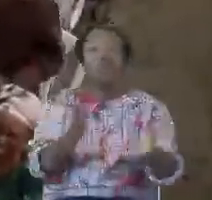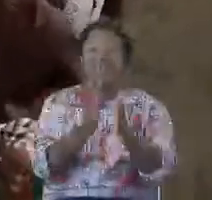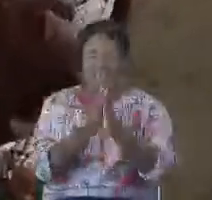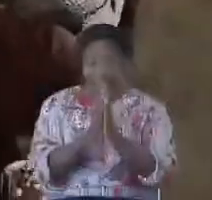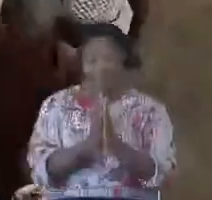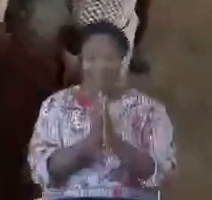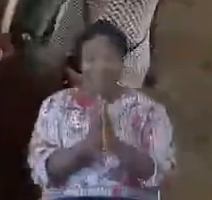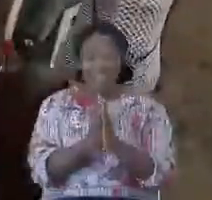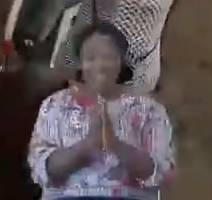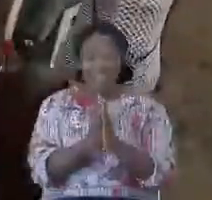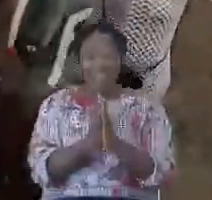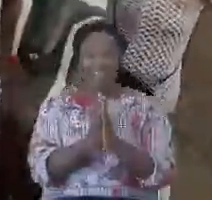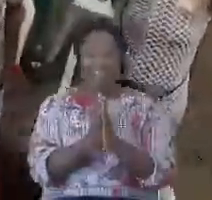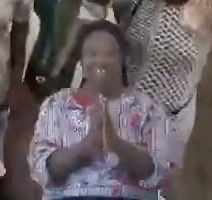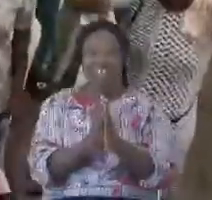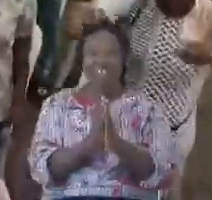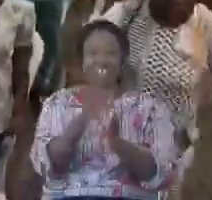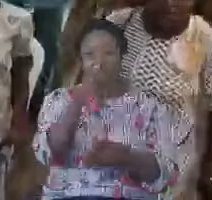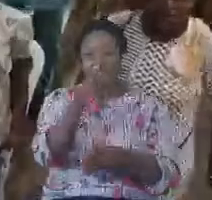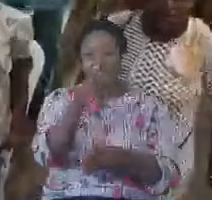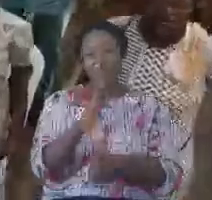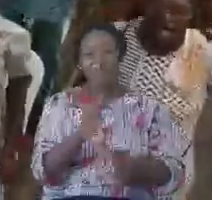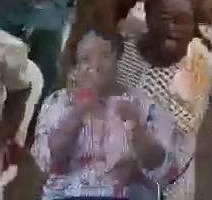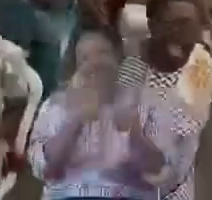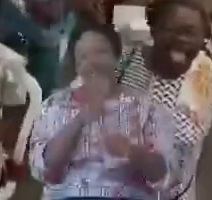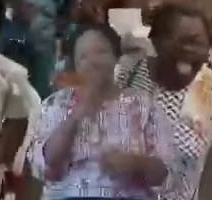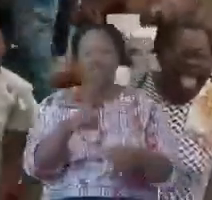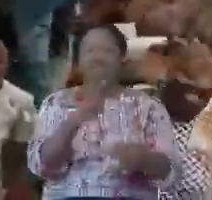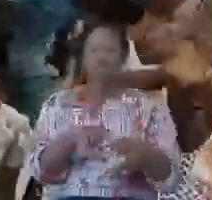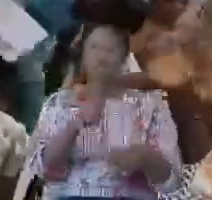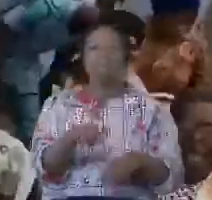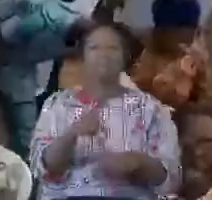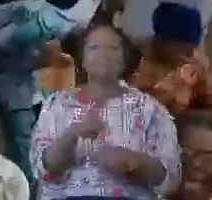now a global amen